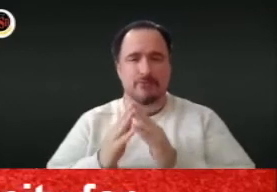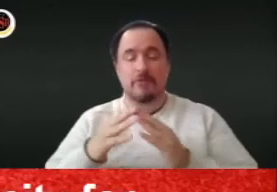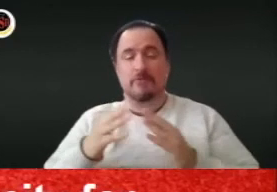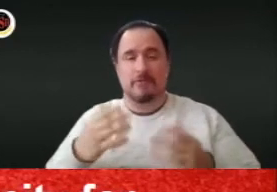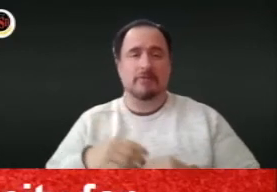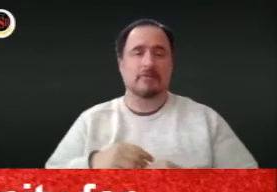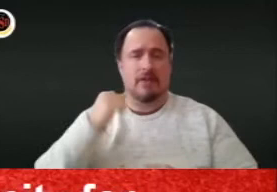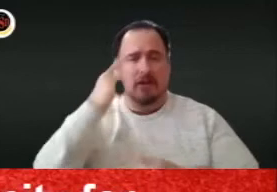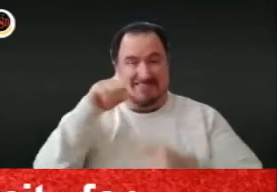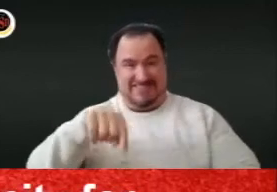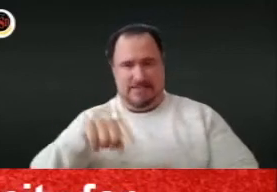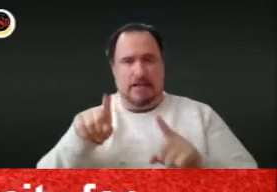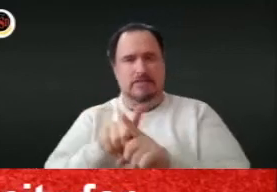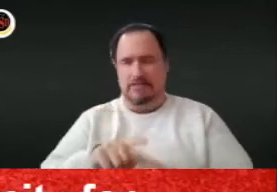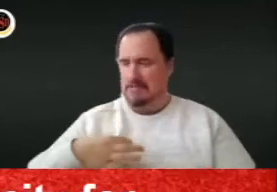communities.